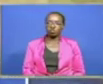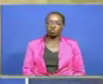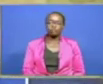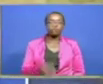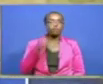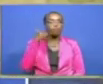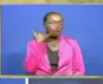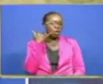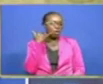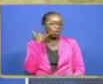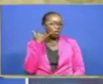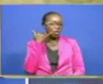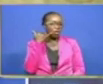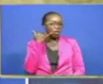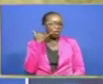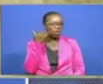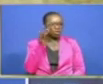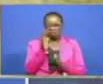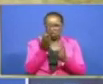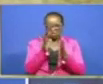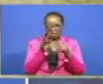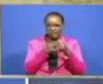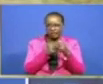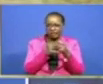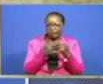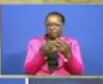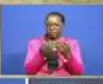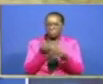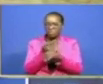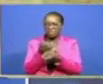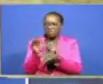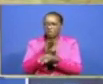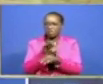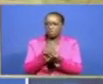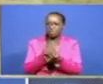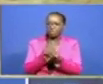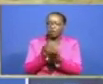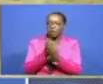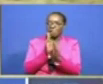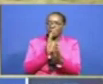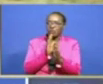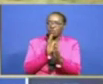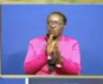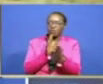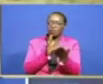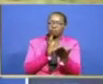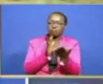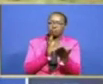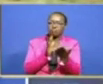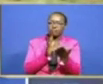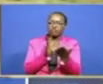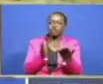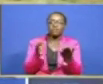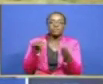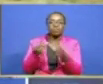Nimepigiwa simu kitu saa mbili na dakika kidogo juu nikaambiwa kuna gari imeanguka ili yangu. Nikakimbia hapo nikakuta imeanguka katikati